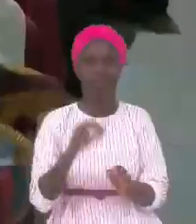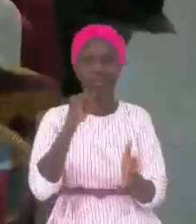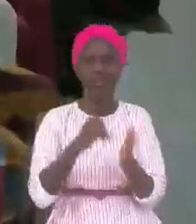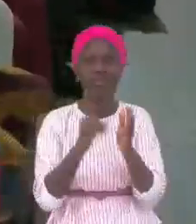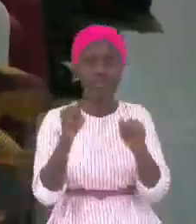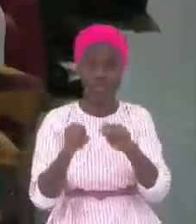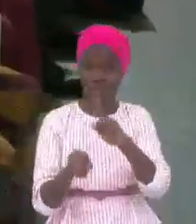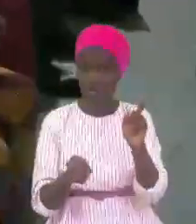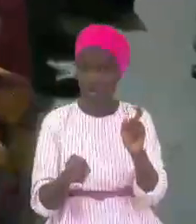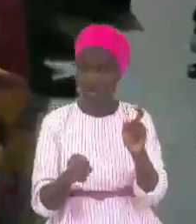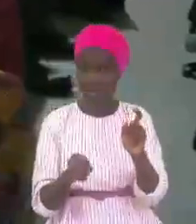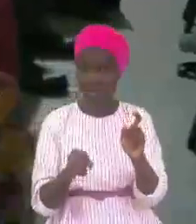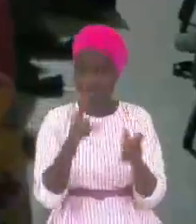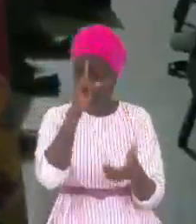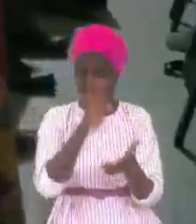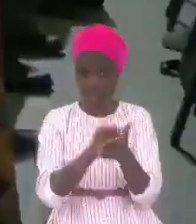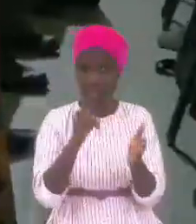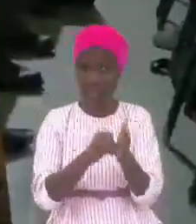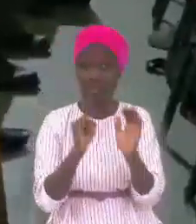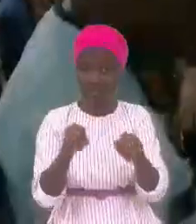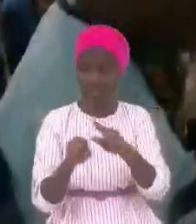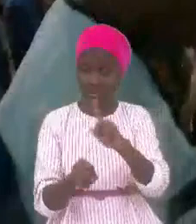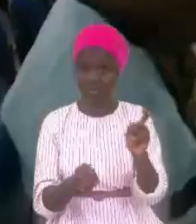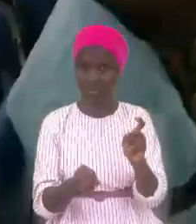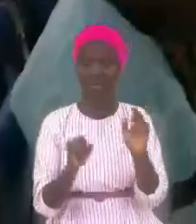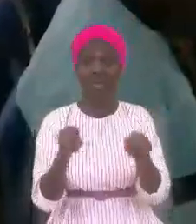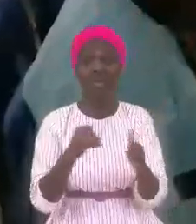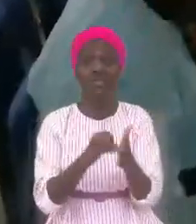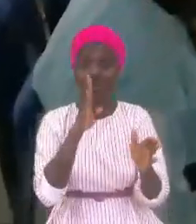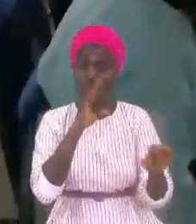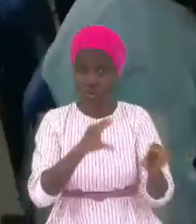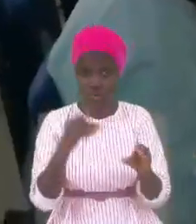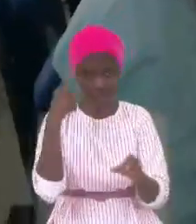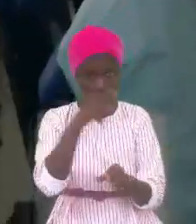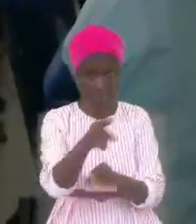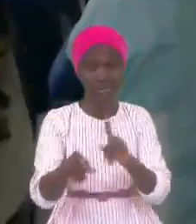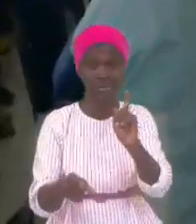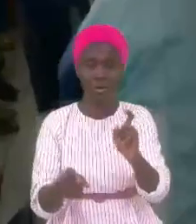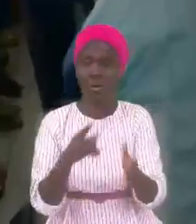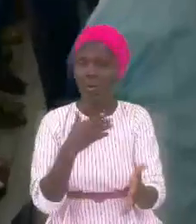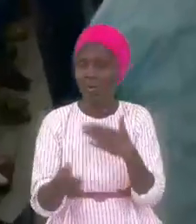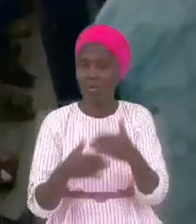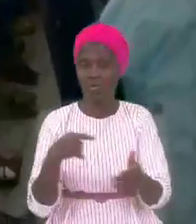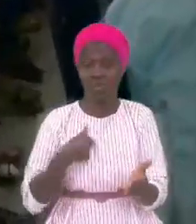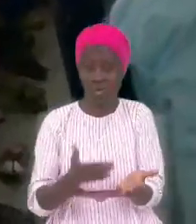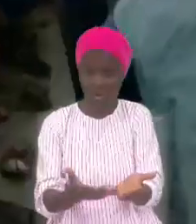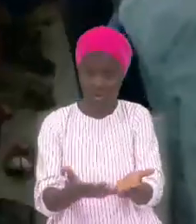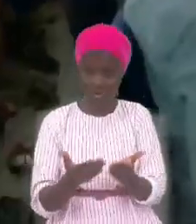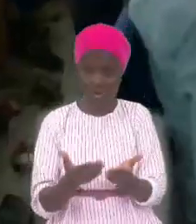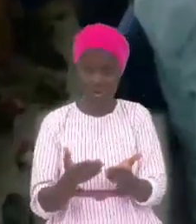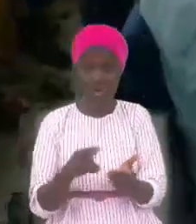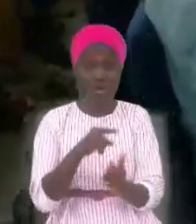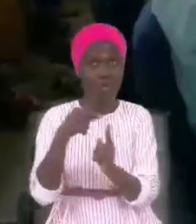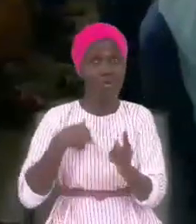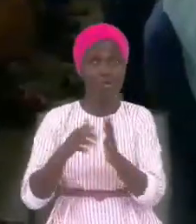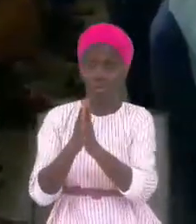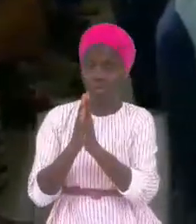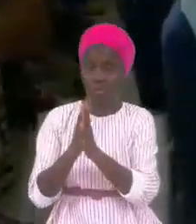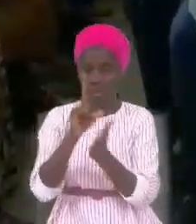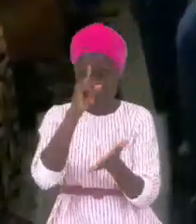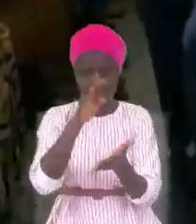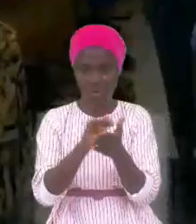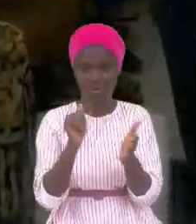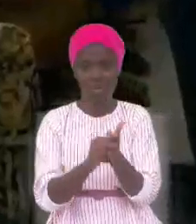that possible? Can that be done? Whatever we desire, when we pray, believe that you have received and you have